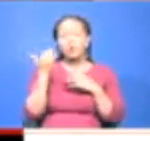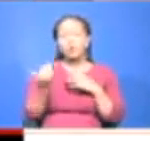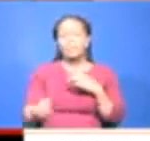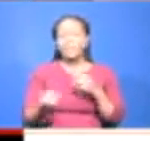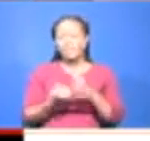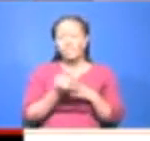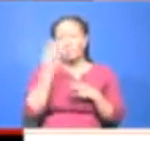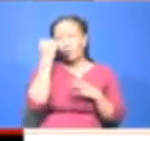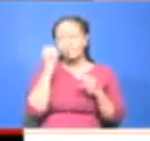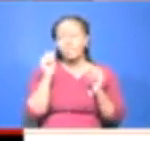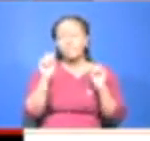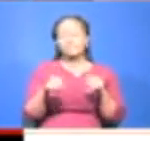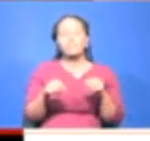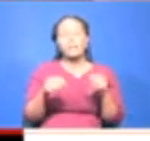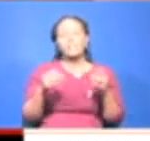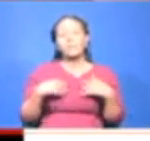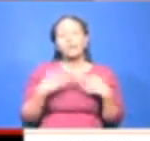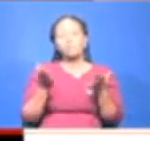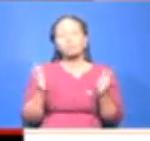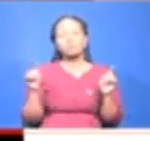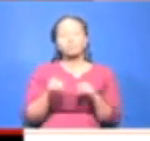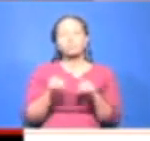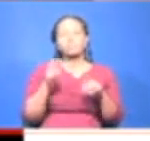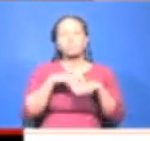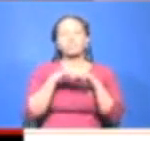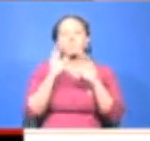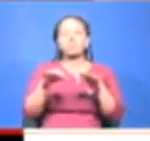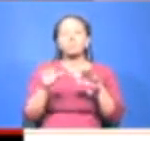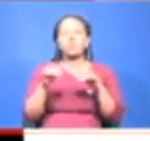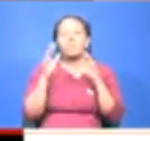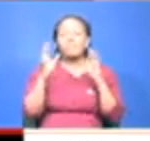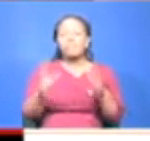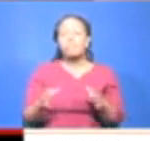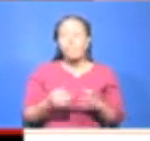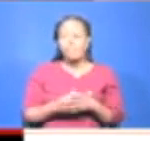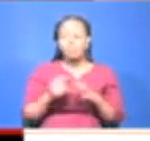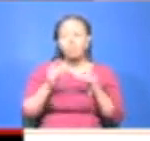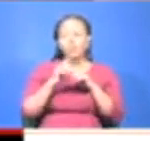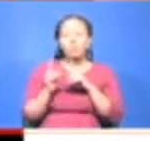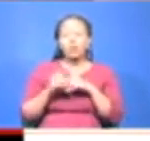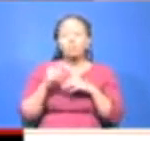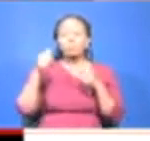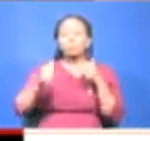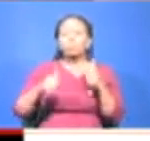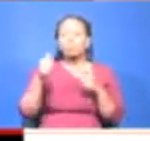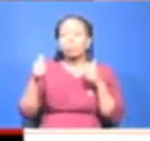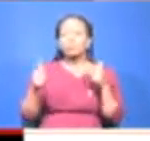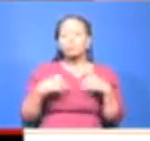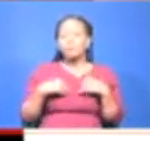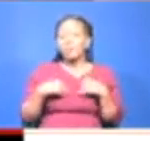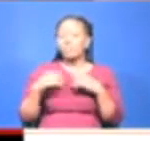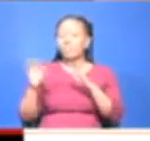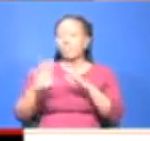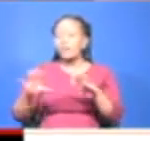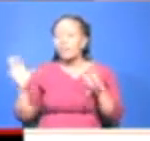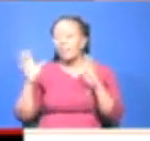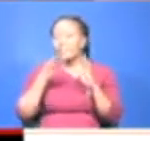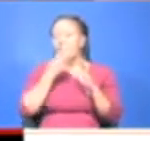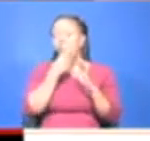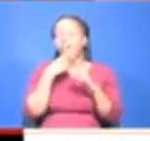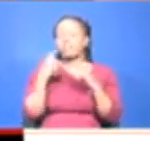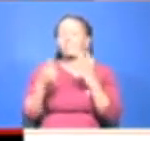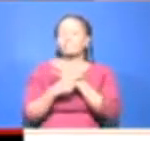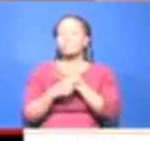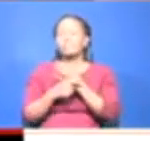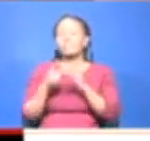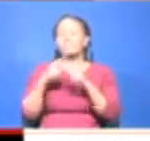3 to 4 people part-time farming, yeah. and they're all farmers, except the father, you know, the land is in the father's name, and he's the head of the household, but he's